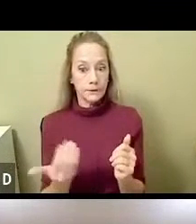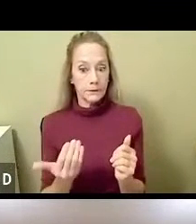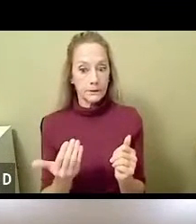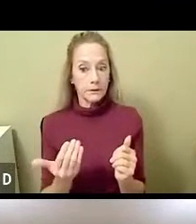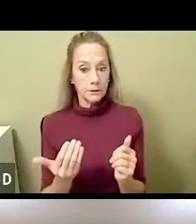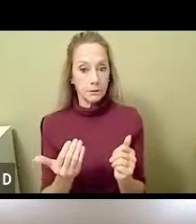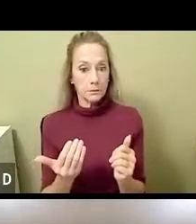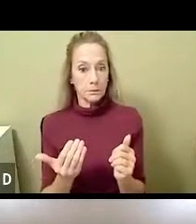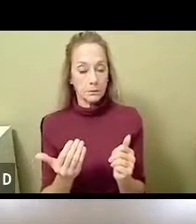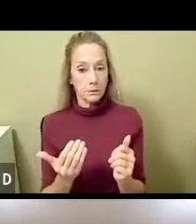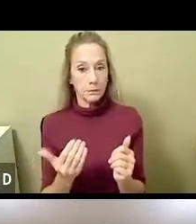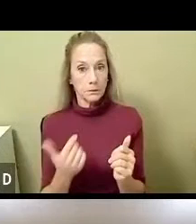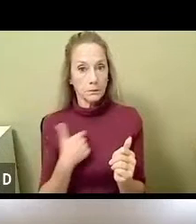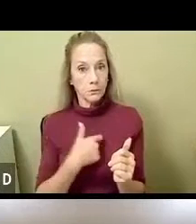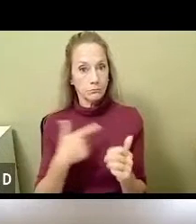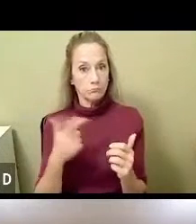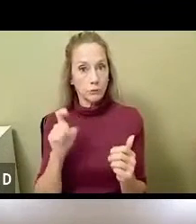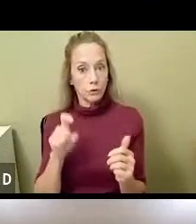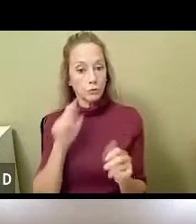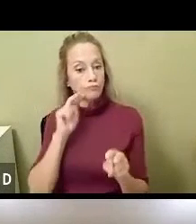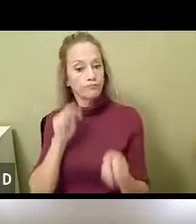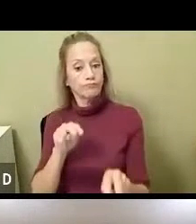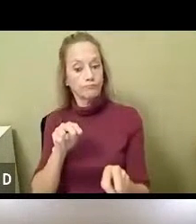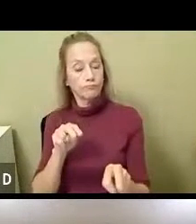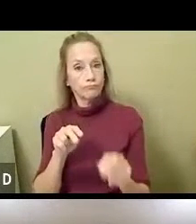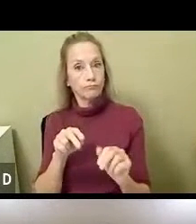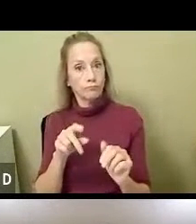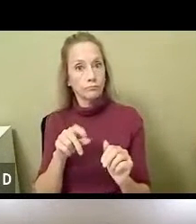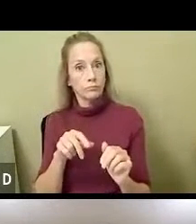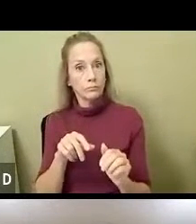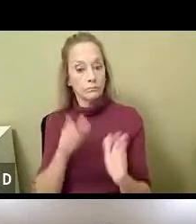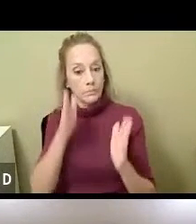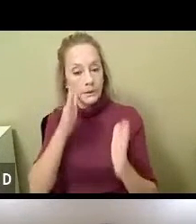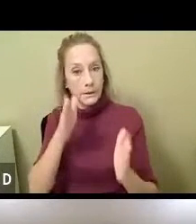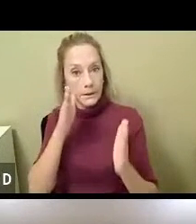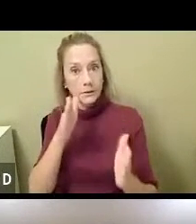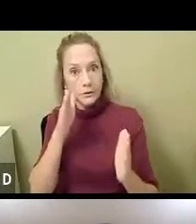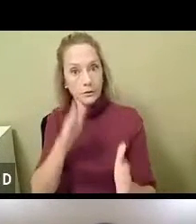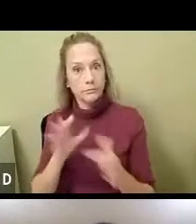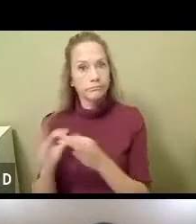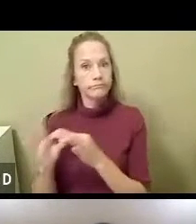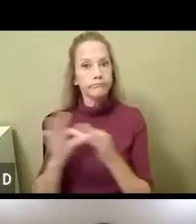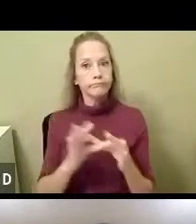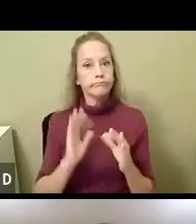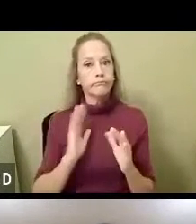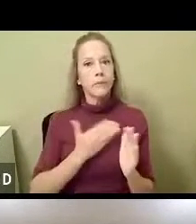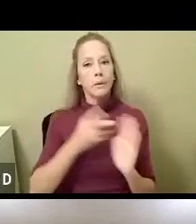be keeping a close eye on in the context of the public health policies.